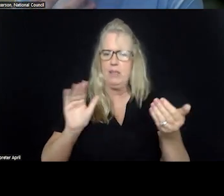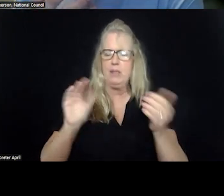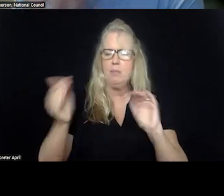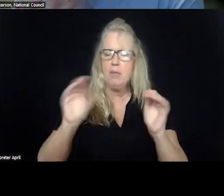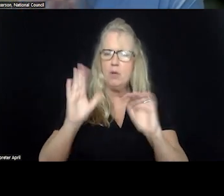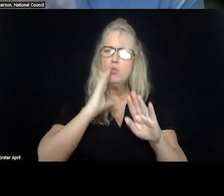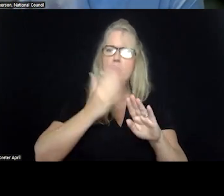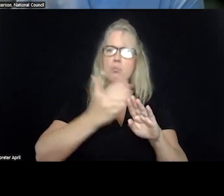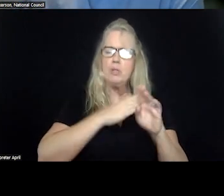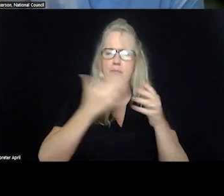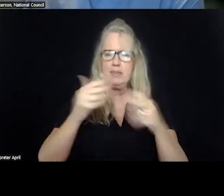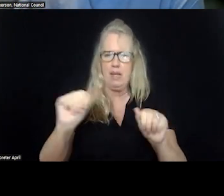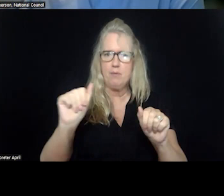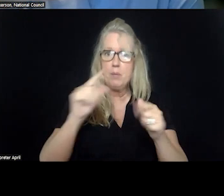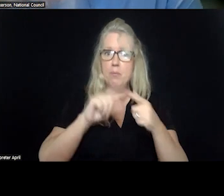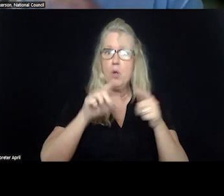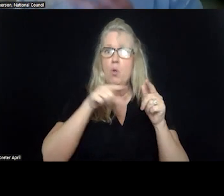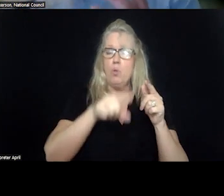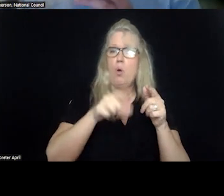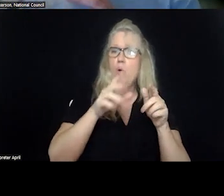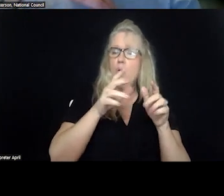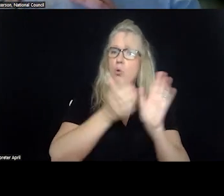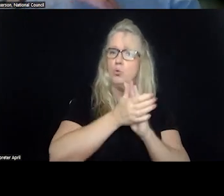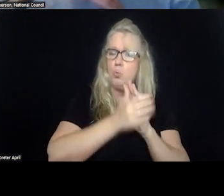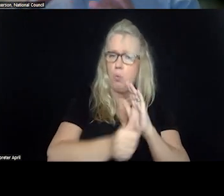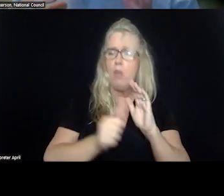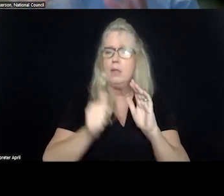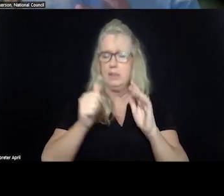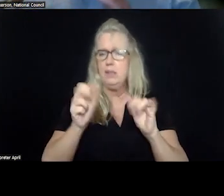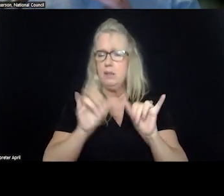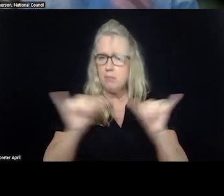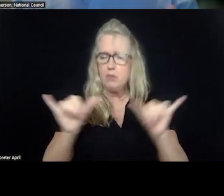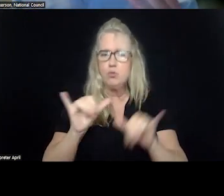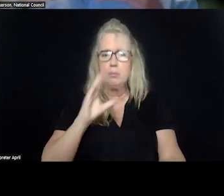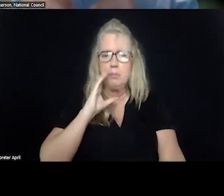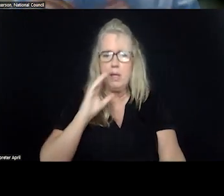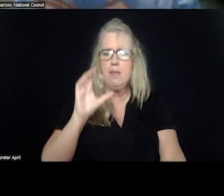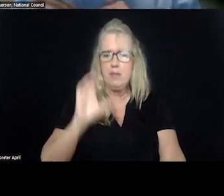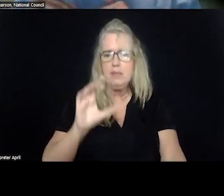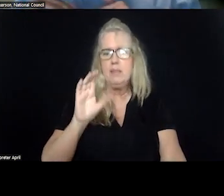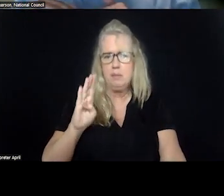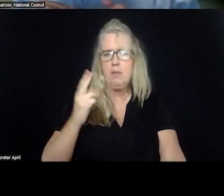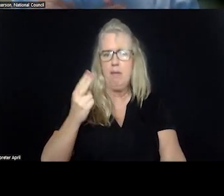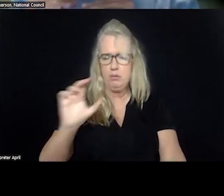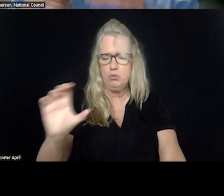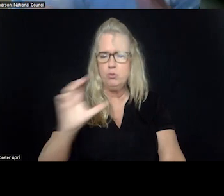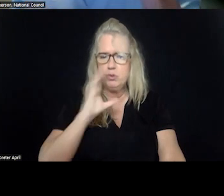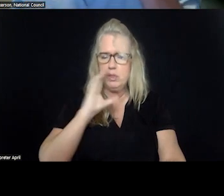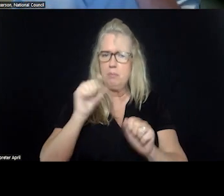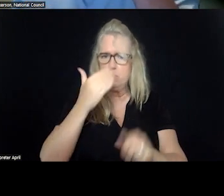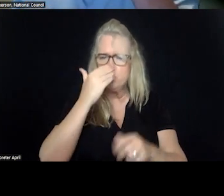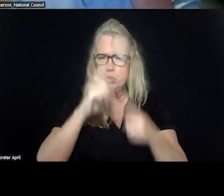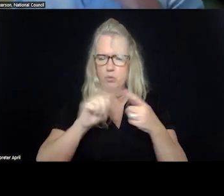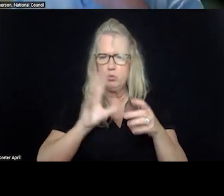efforts? And really those quality metrics haven't really existed in that same way. So CCBHC is really creating the foundation to build that